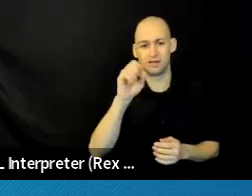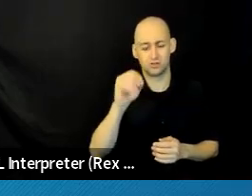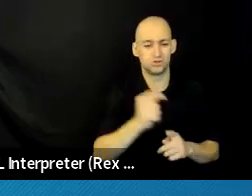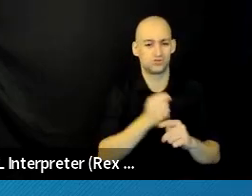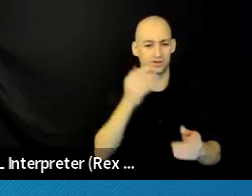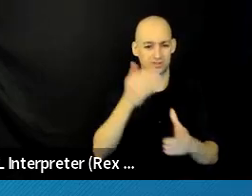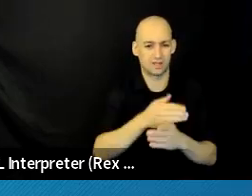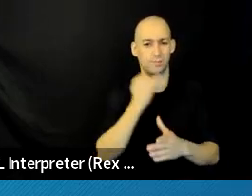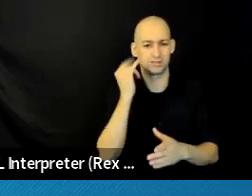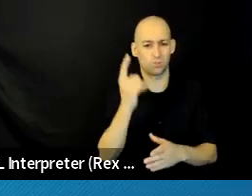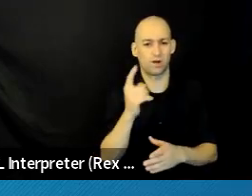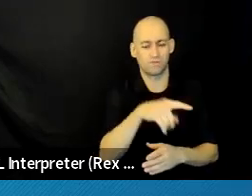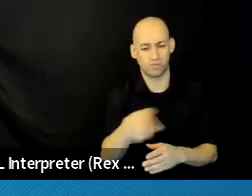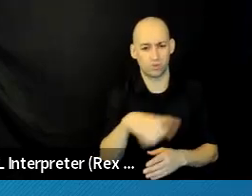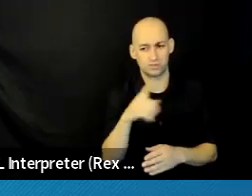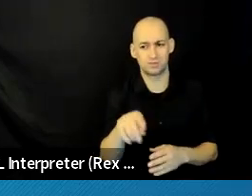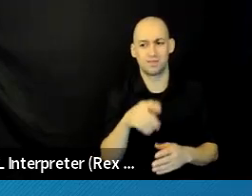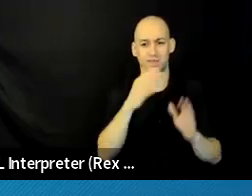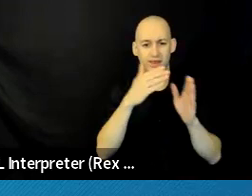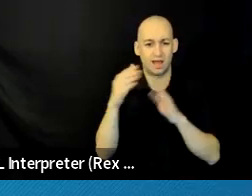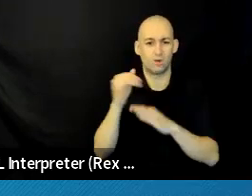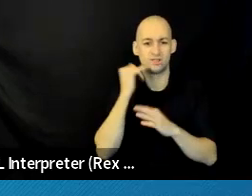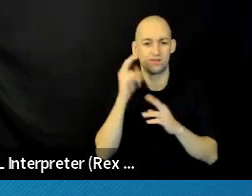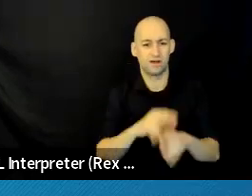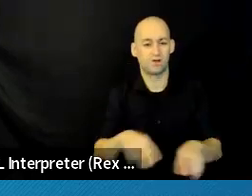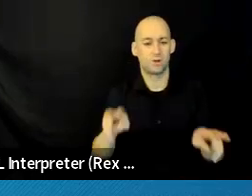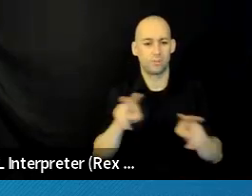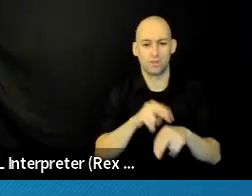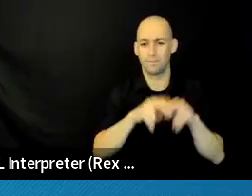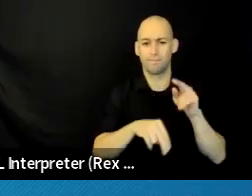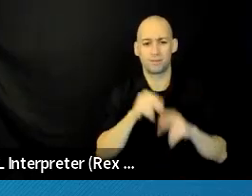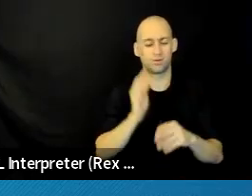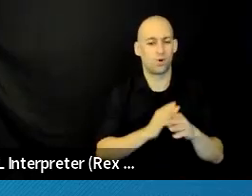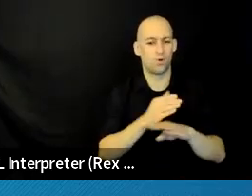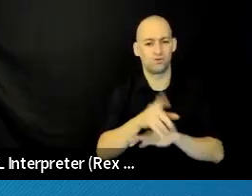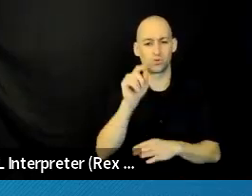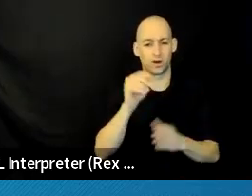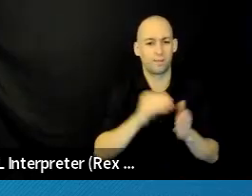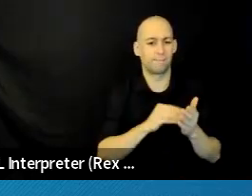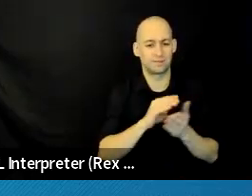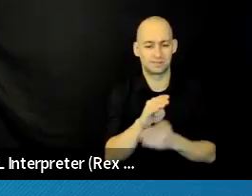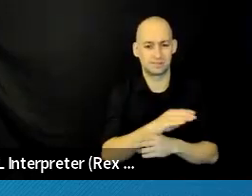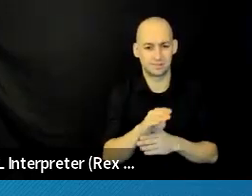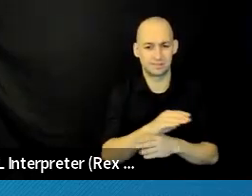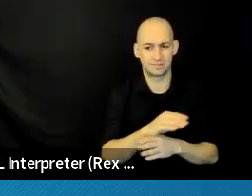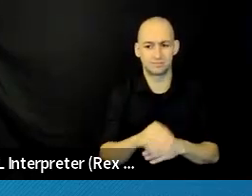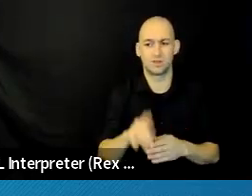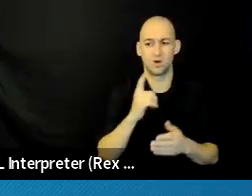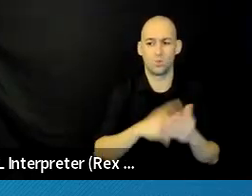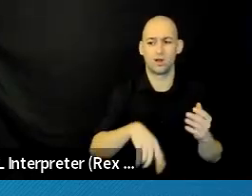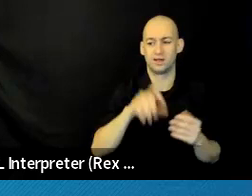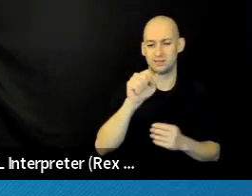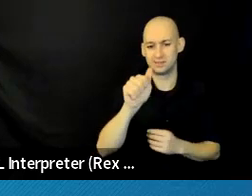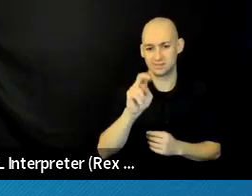that I've found that's very valuable. I've built over 20 businesses. So what San Paso